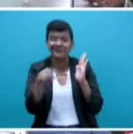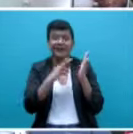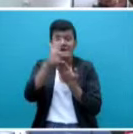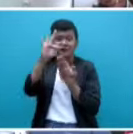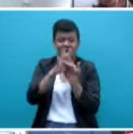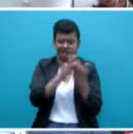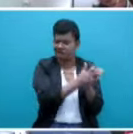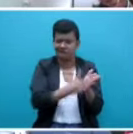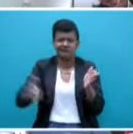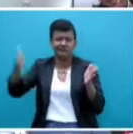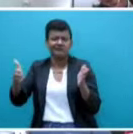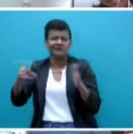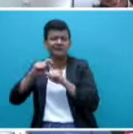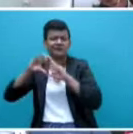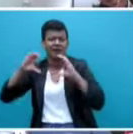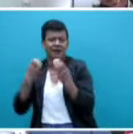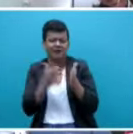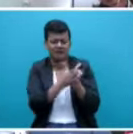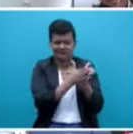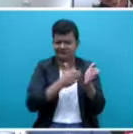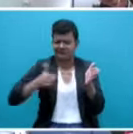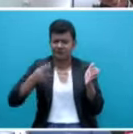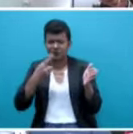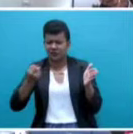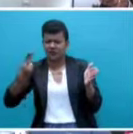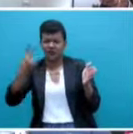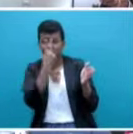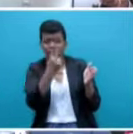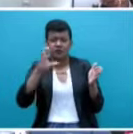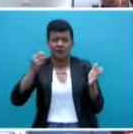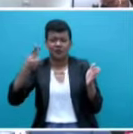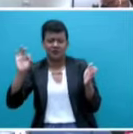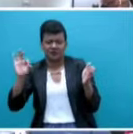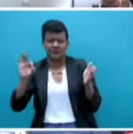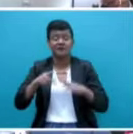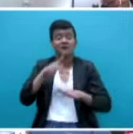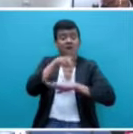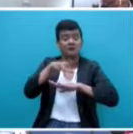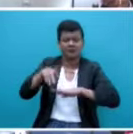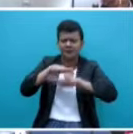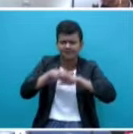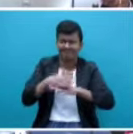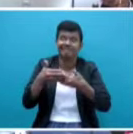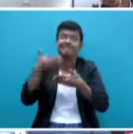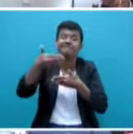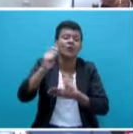been duly circulated to all honourable members. For further information